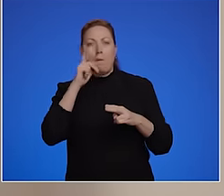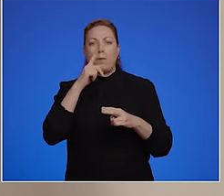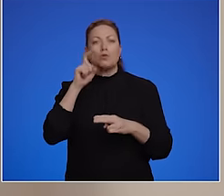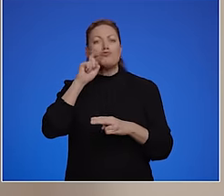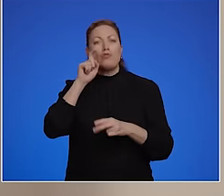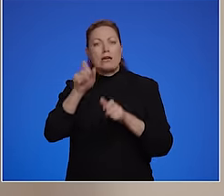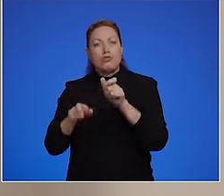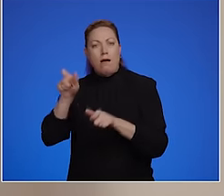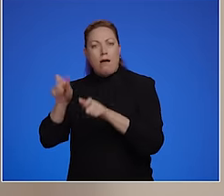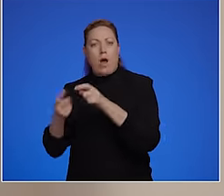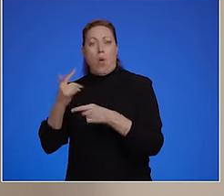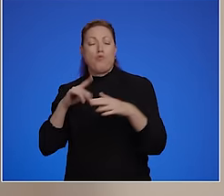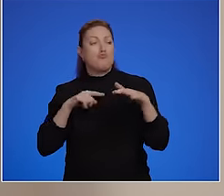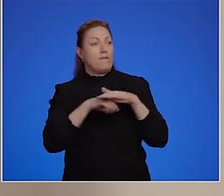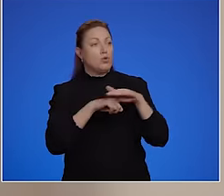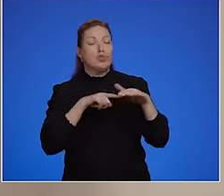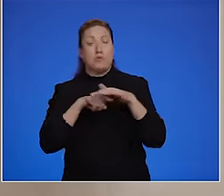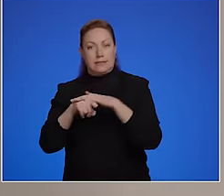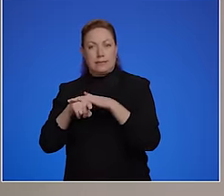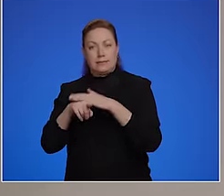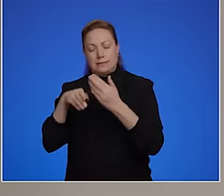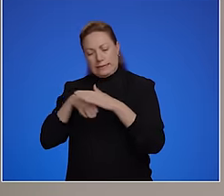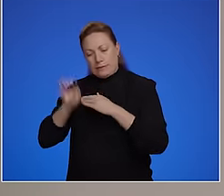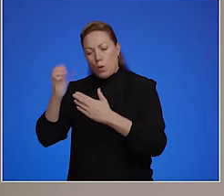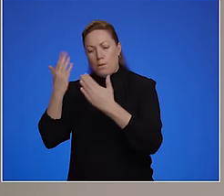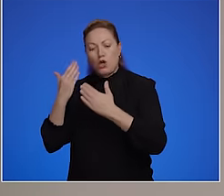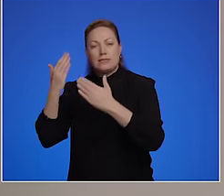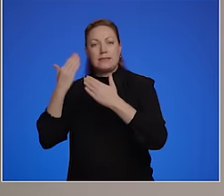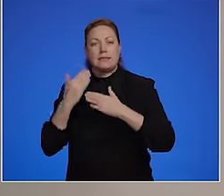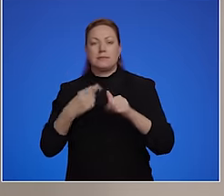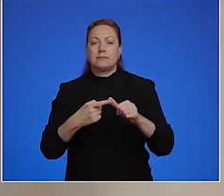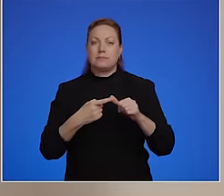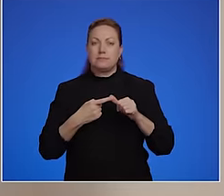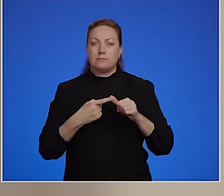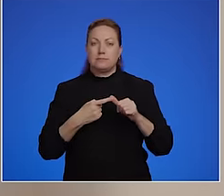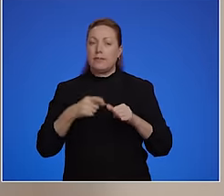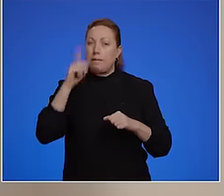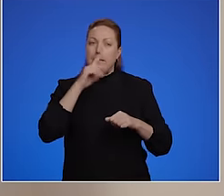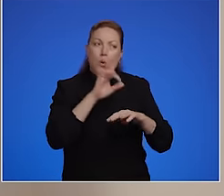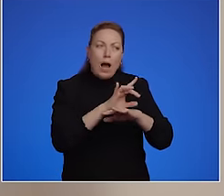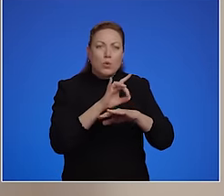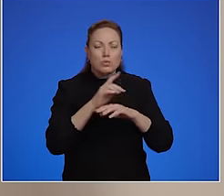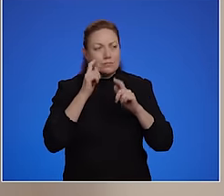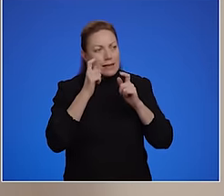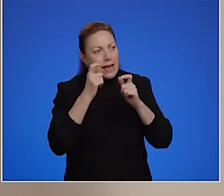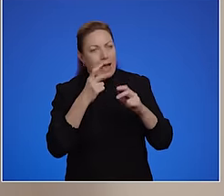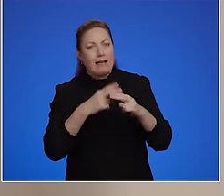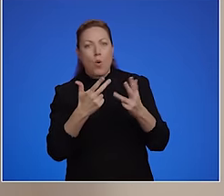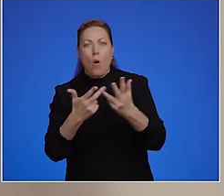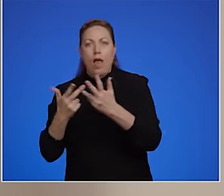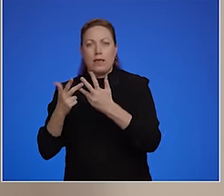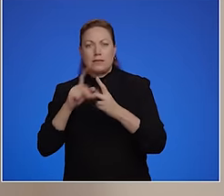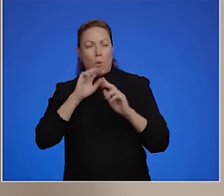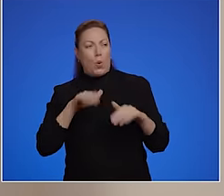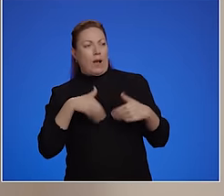refugees. In your mercy. Lord, hear our prayer. That those who counsel and care for others will be